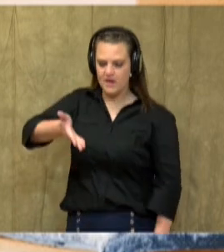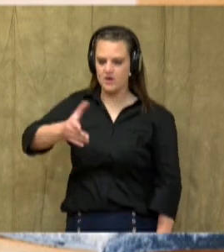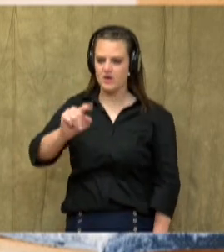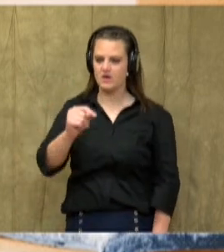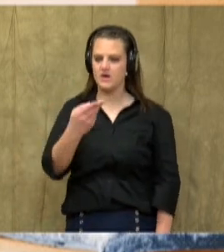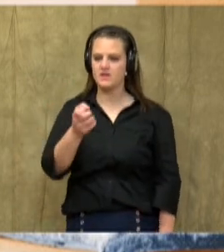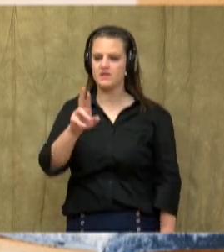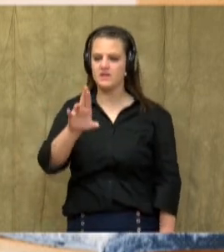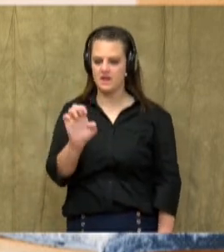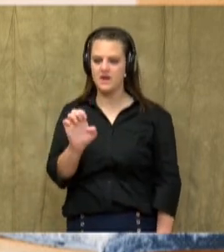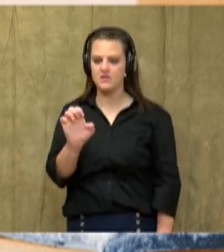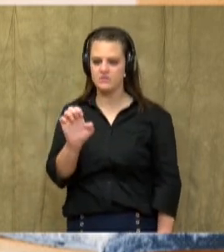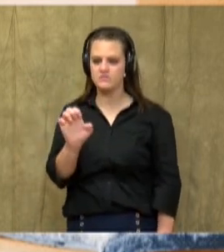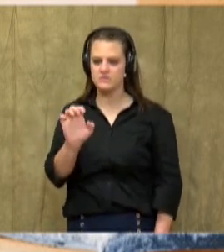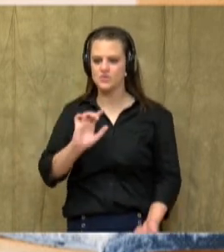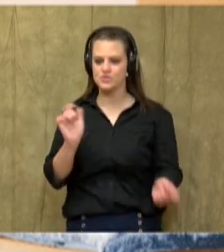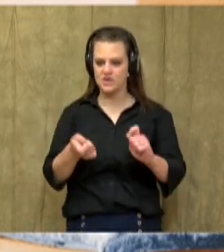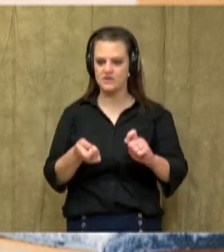catch the second one?